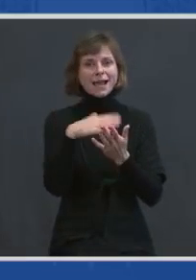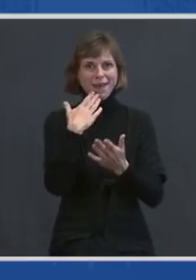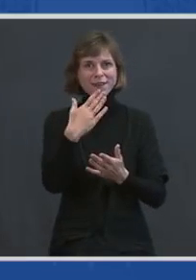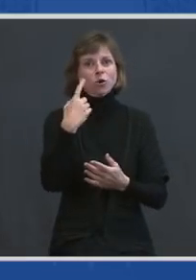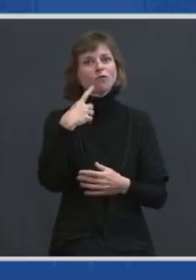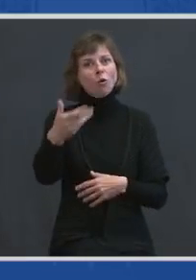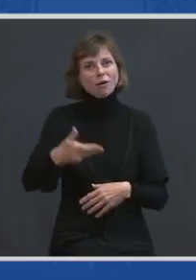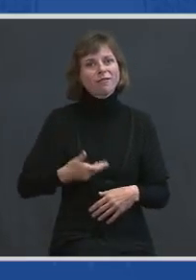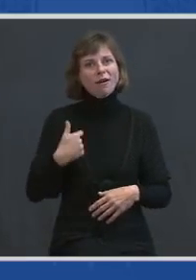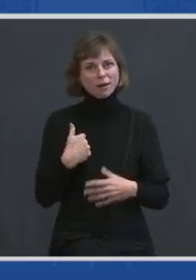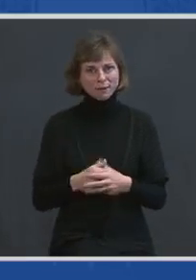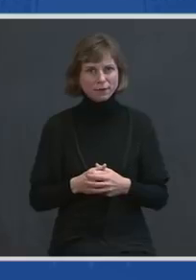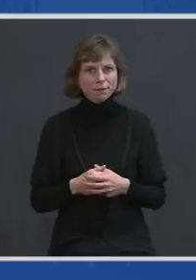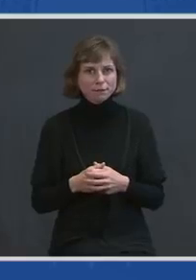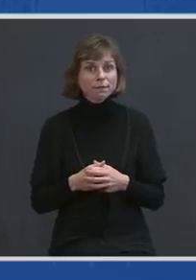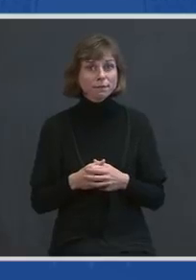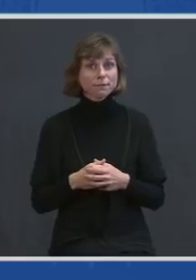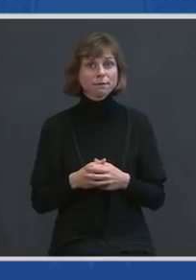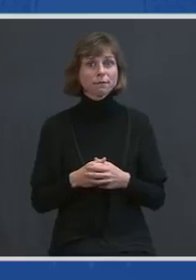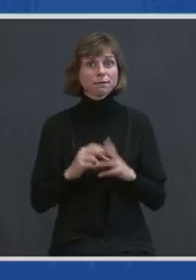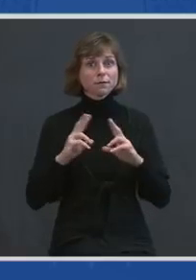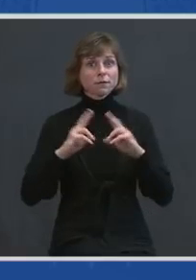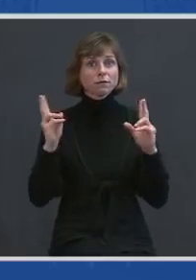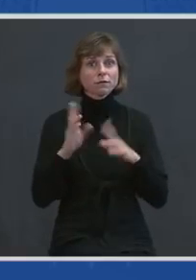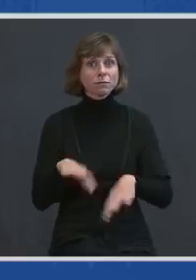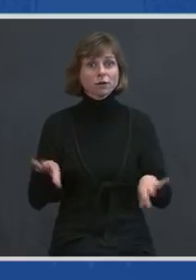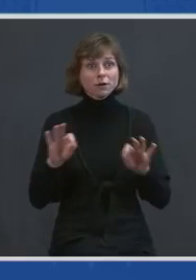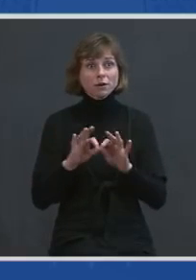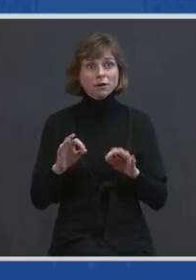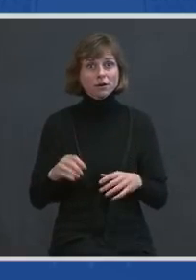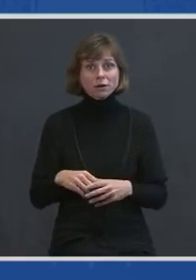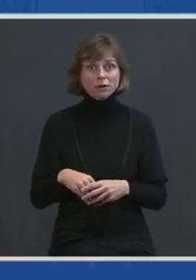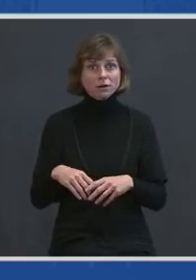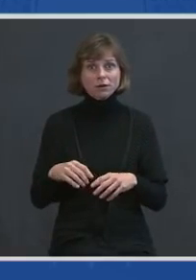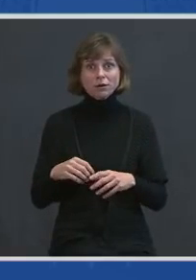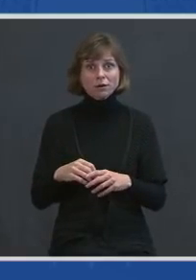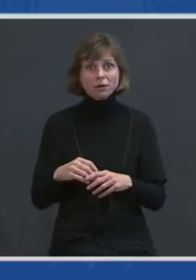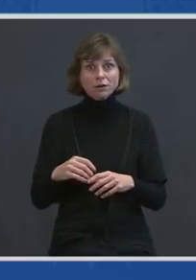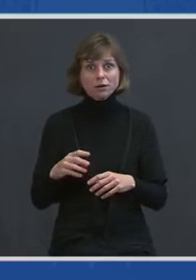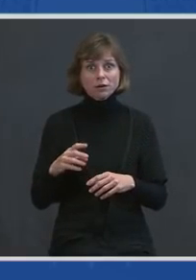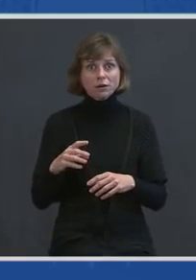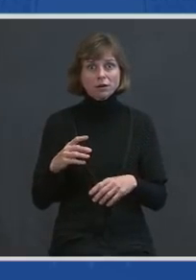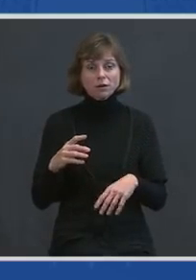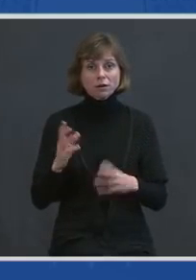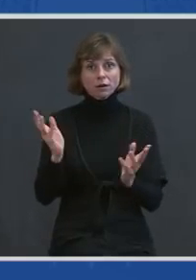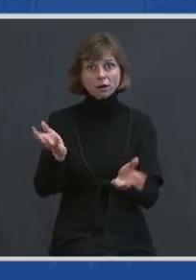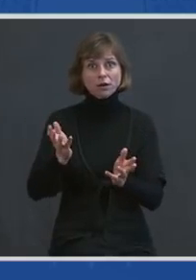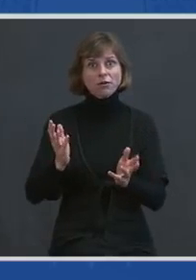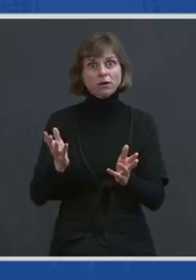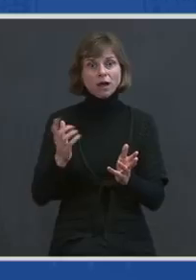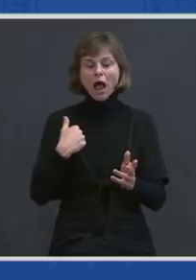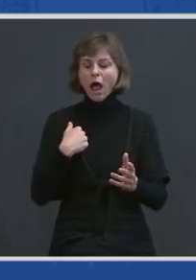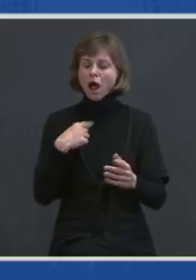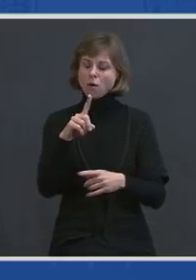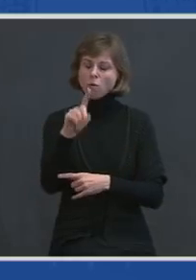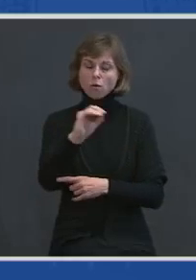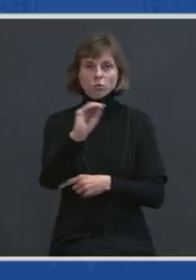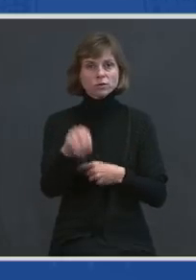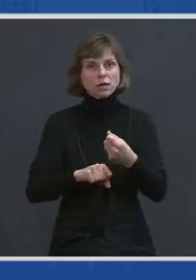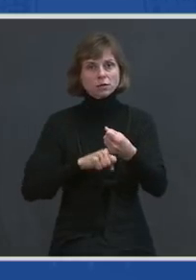me. It's really important that we're having this conversation. I'm in full support of this